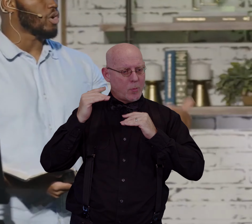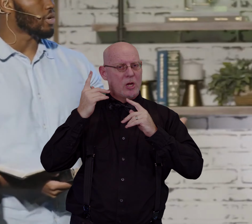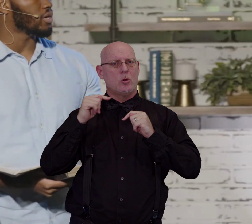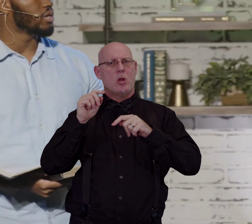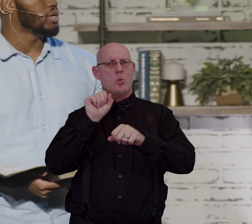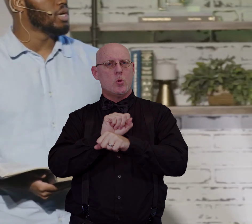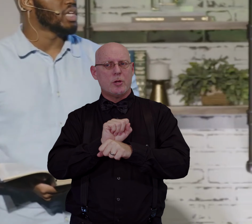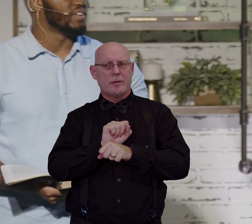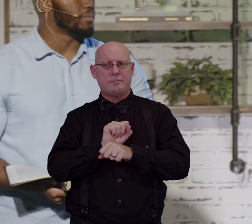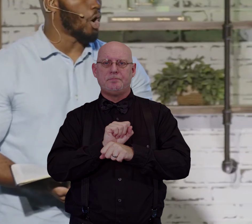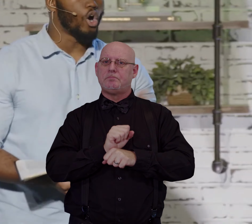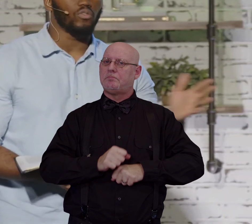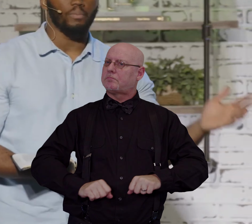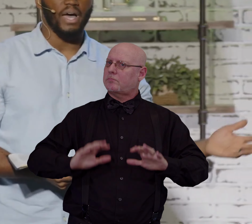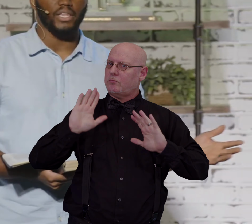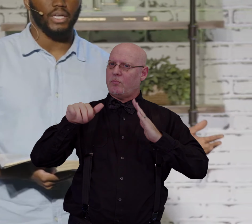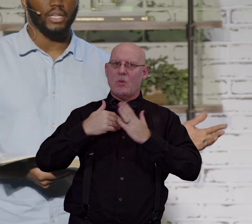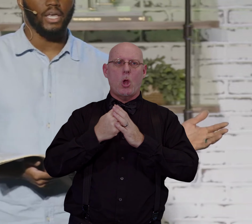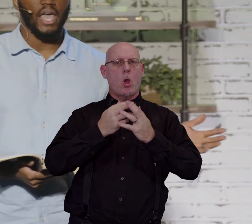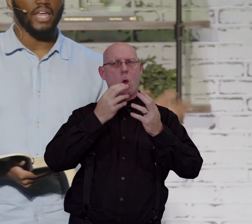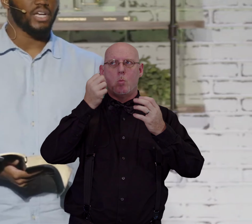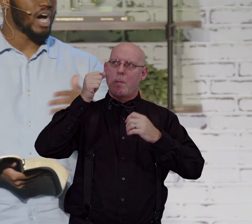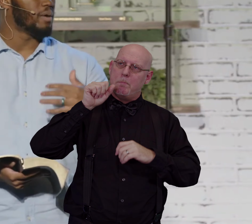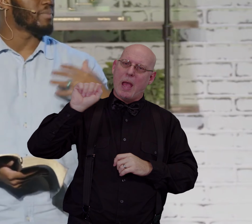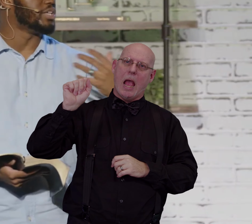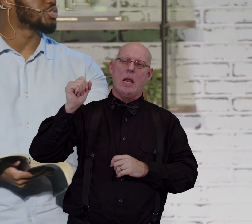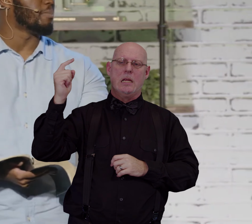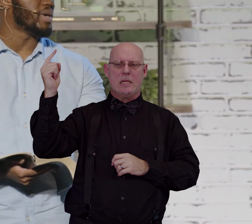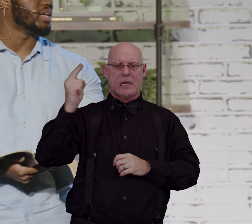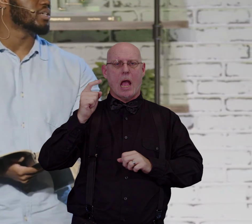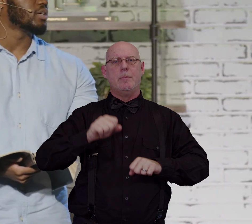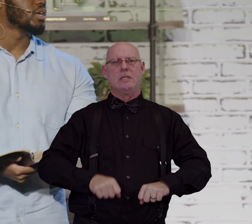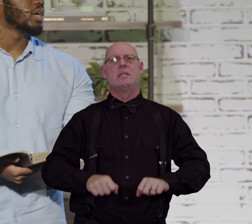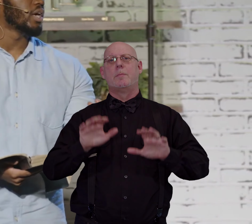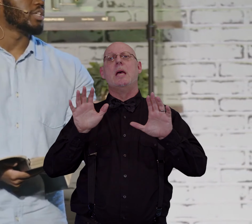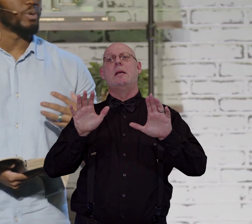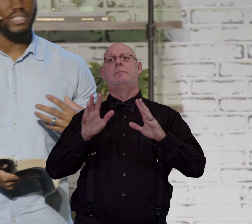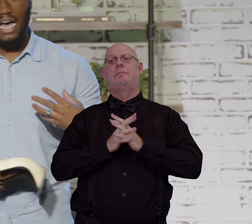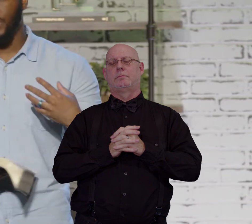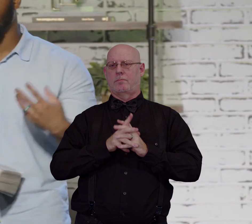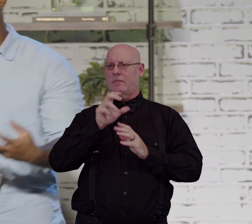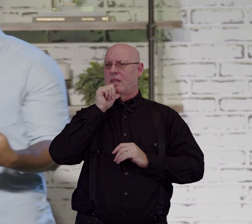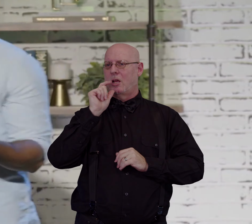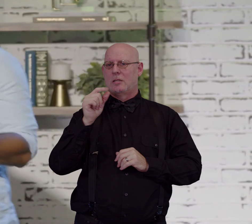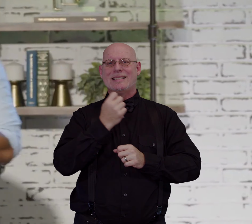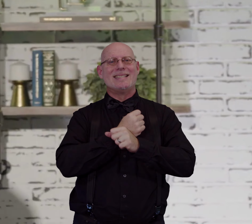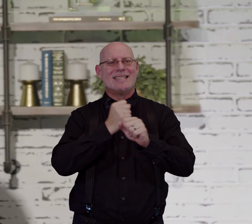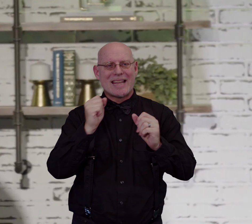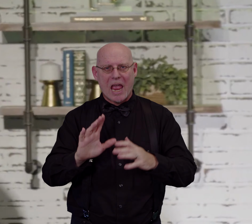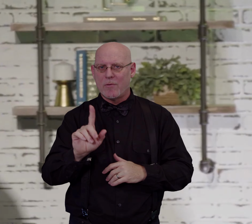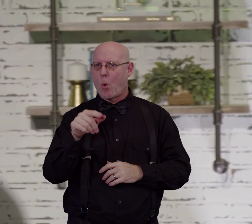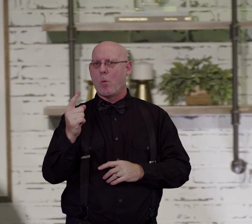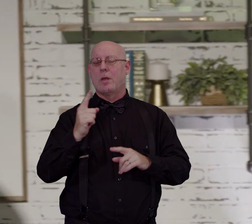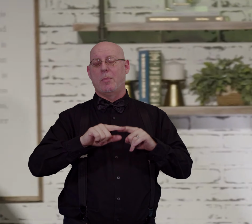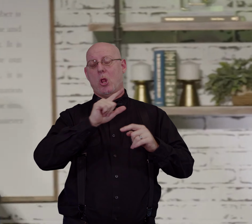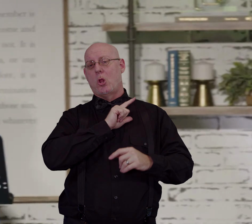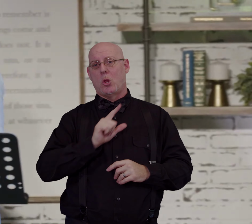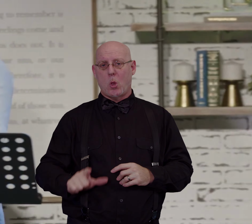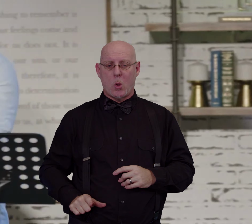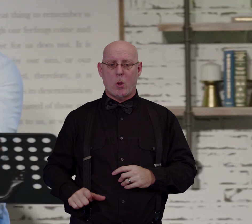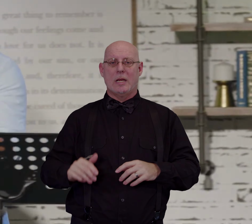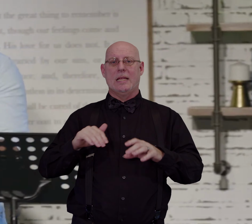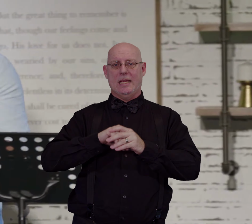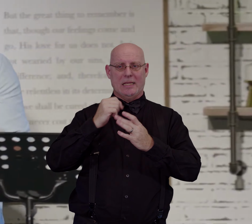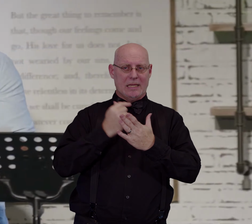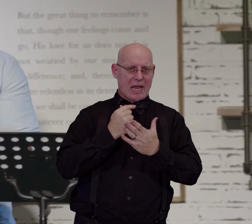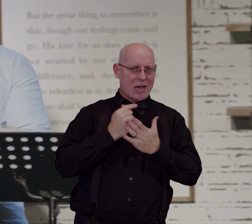trying to work, give up all rebellion, and come and submit. And so he's not just Savior, but he is Lord in